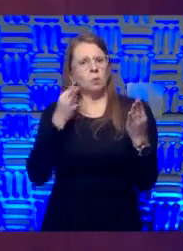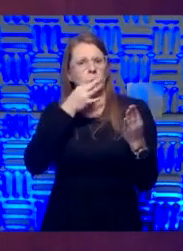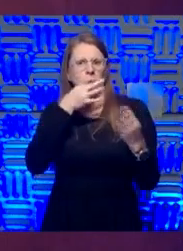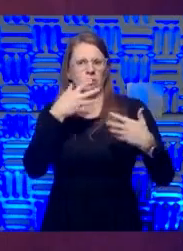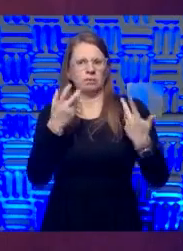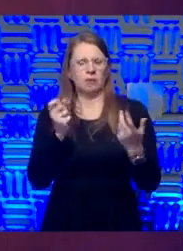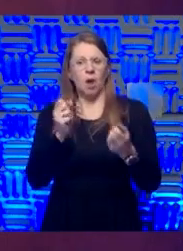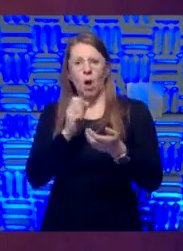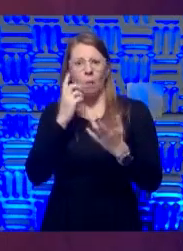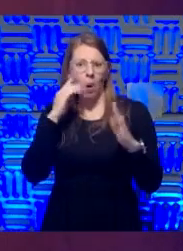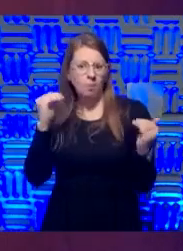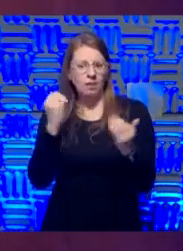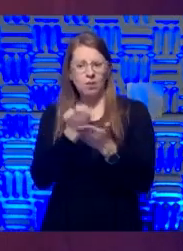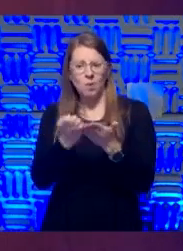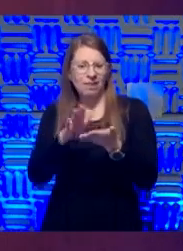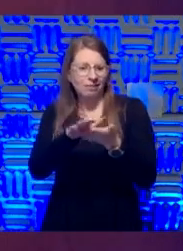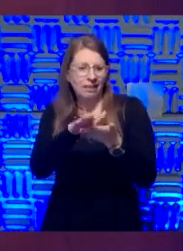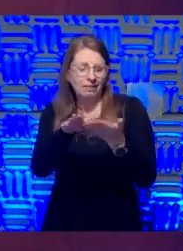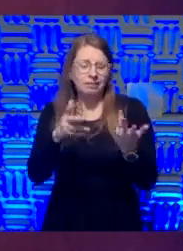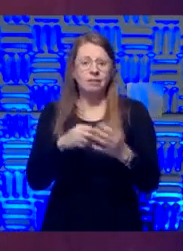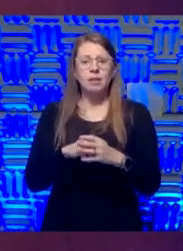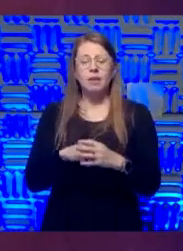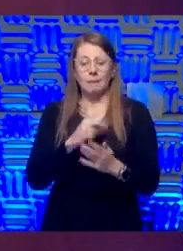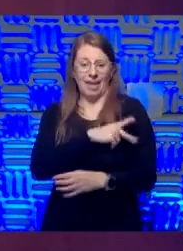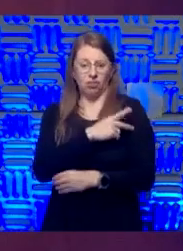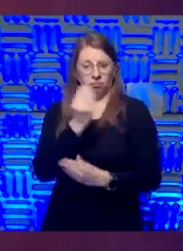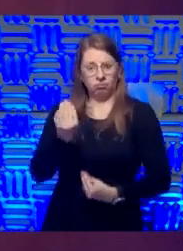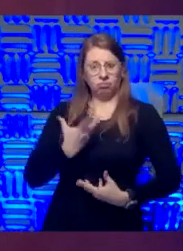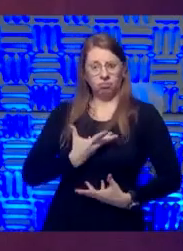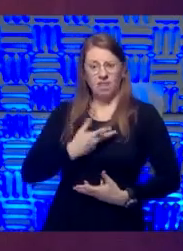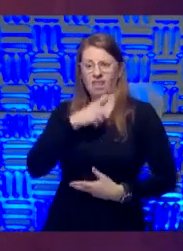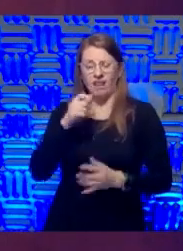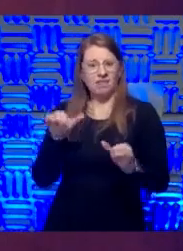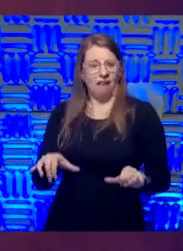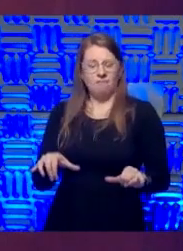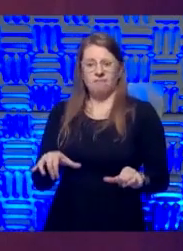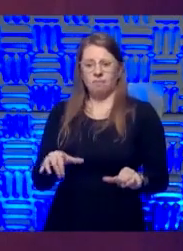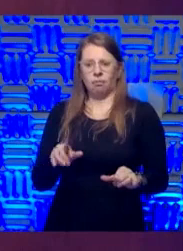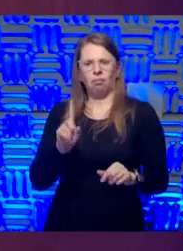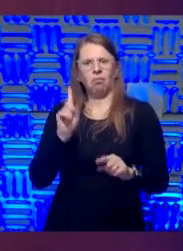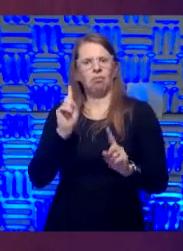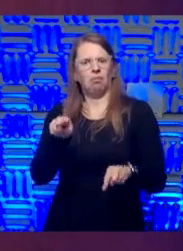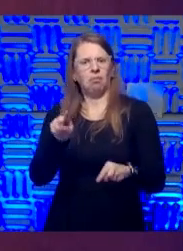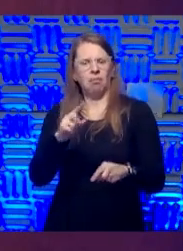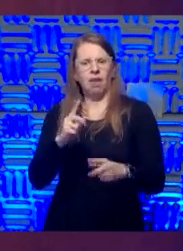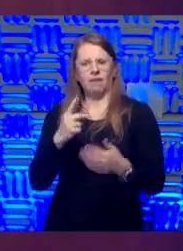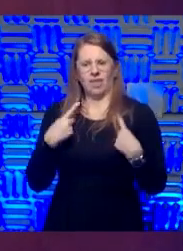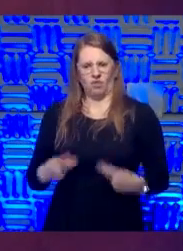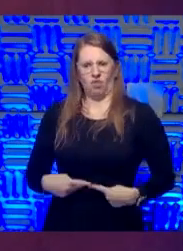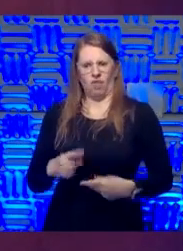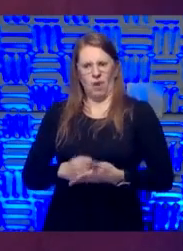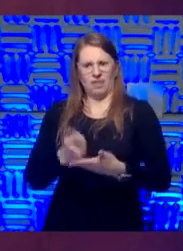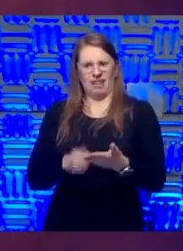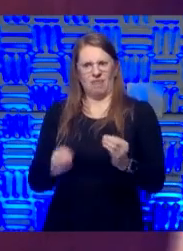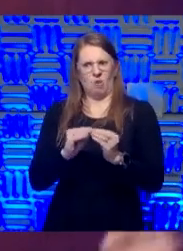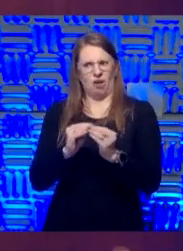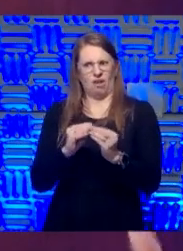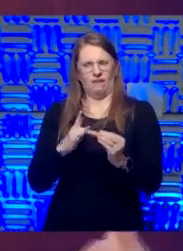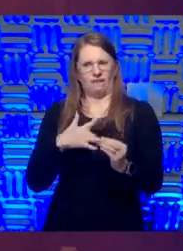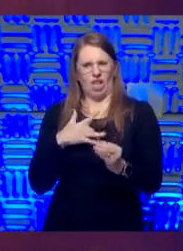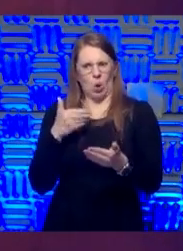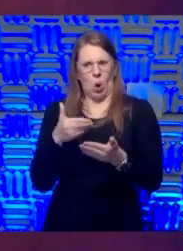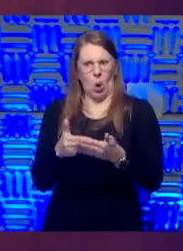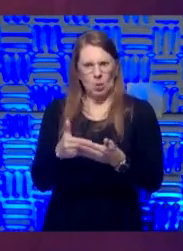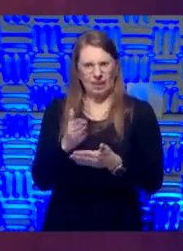same, cleaning their equipment. I've had patients tell me it isn't the same going to a physical therapist anymore. You don't feel like you get as much